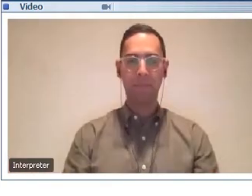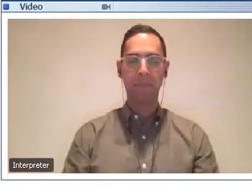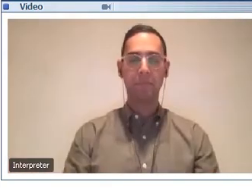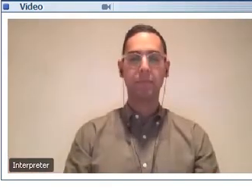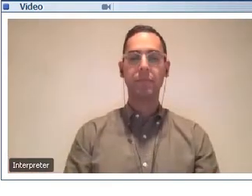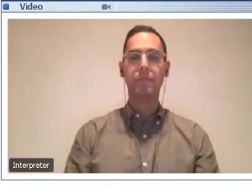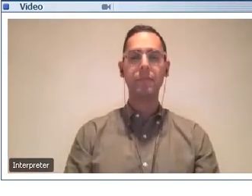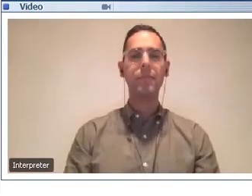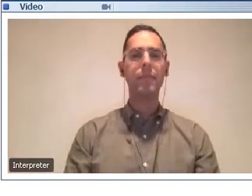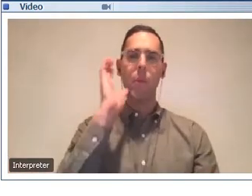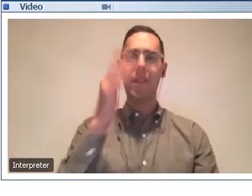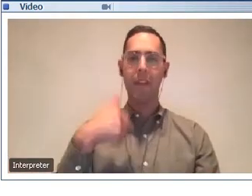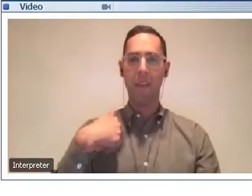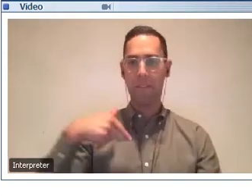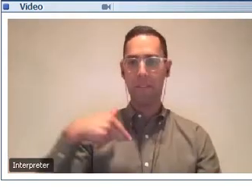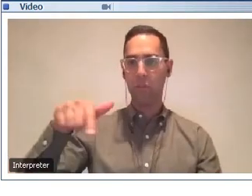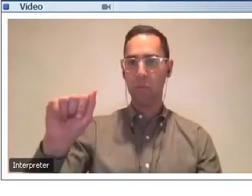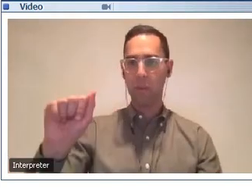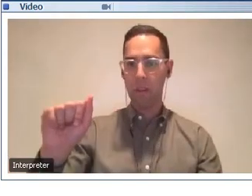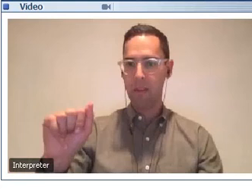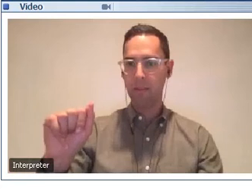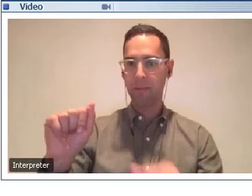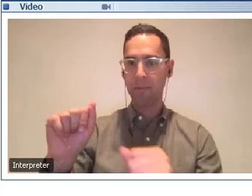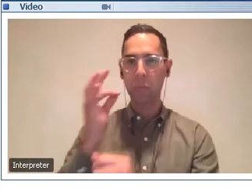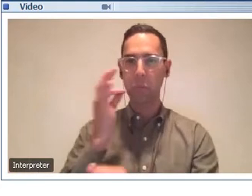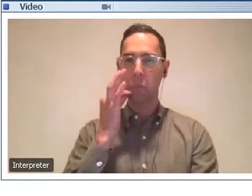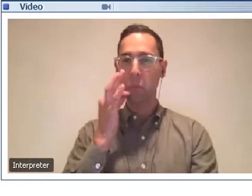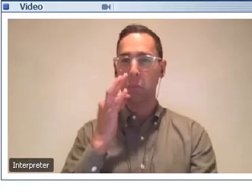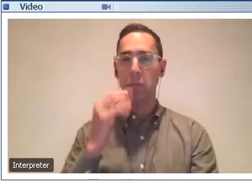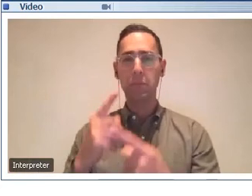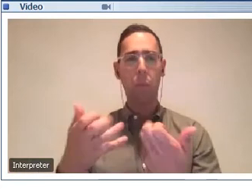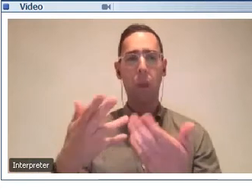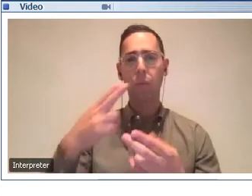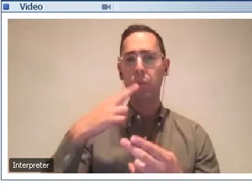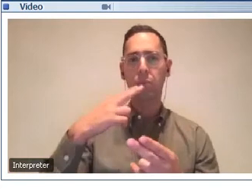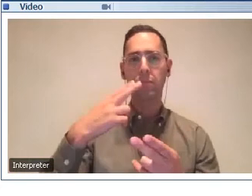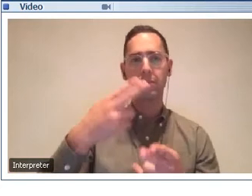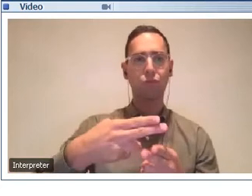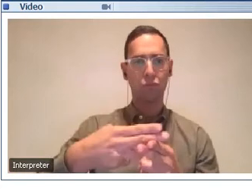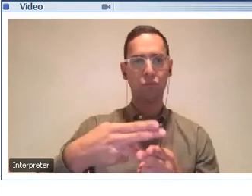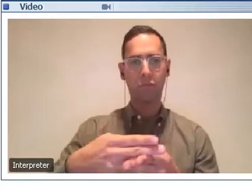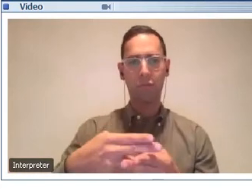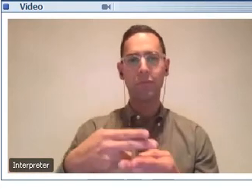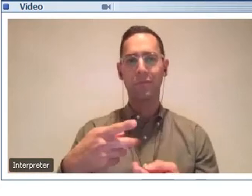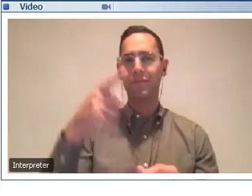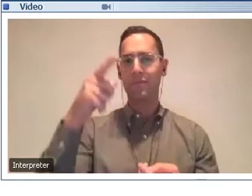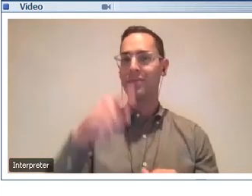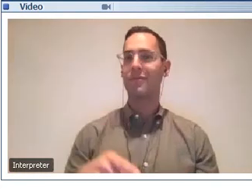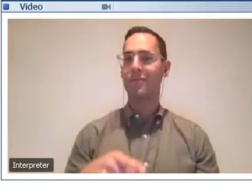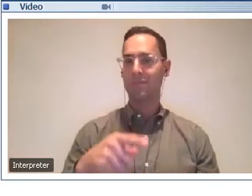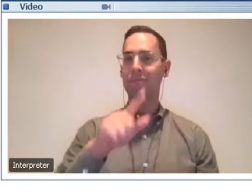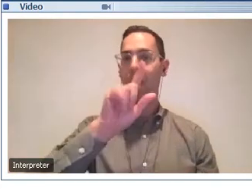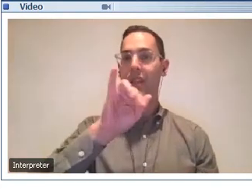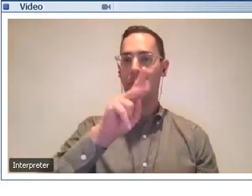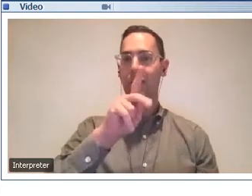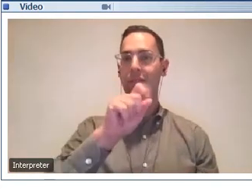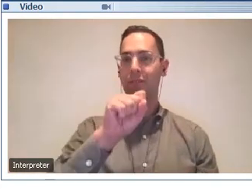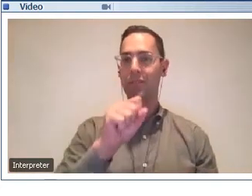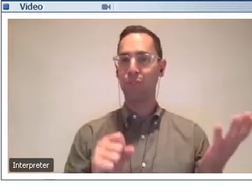to also make sure that folks have access to other links in addition to the New Jersey link that Lauren